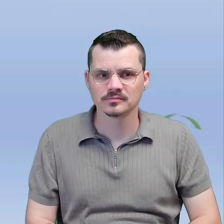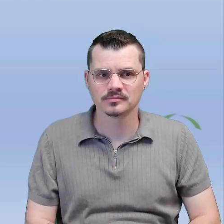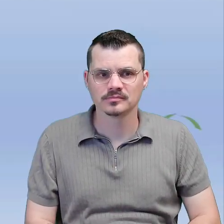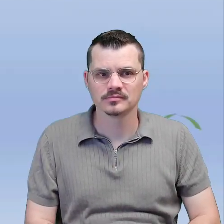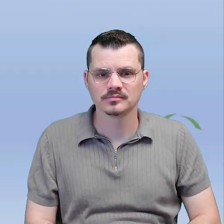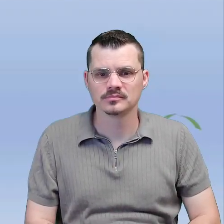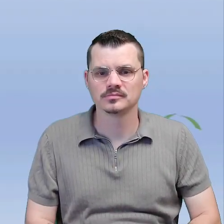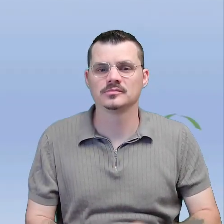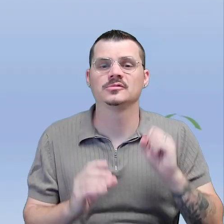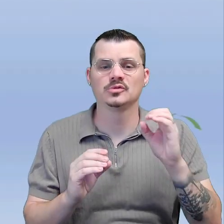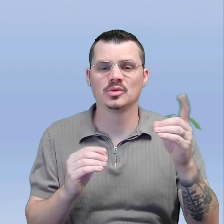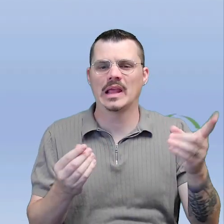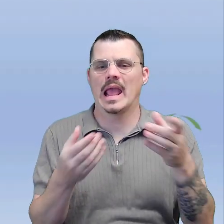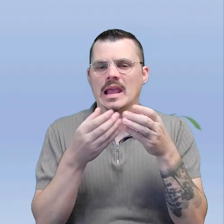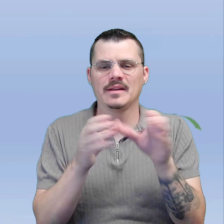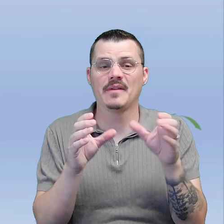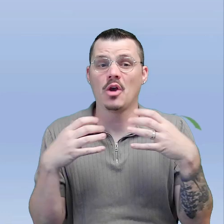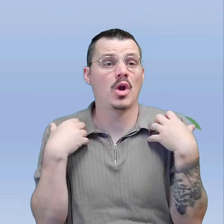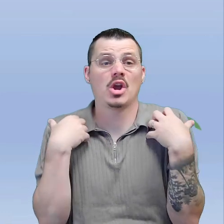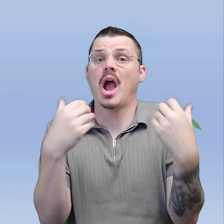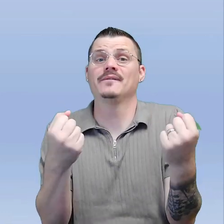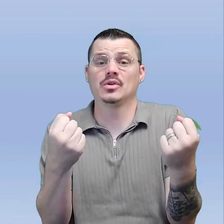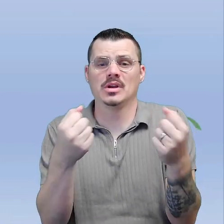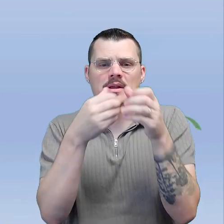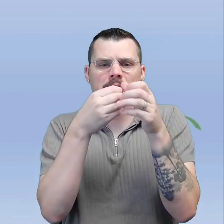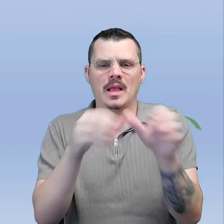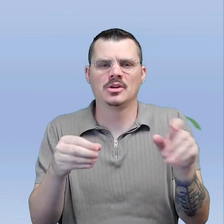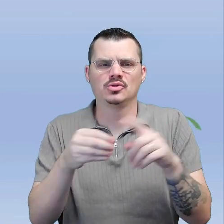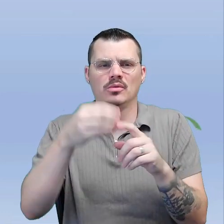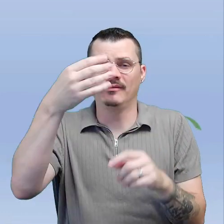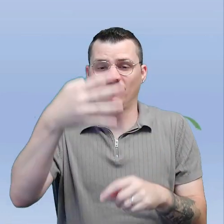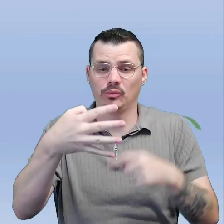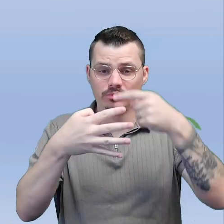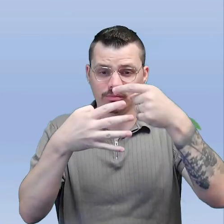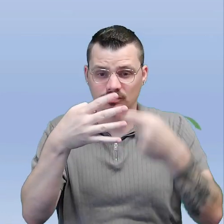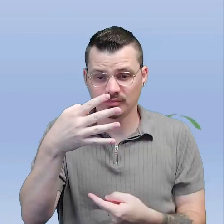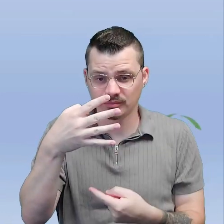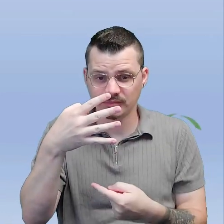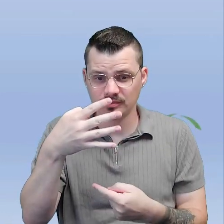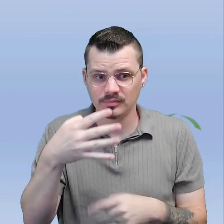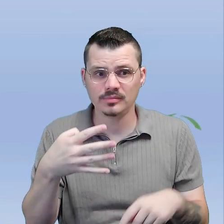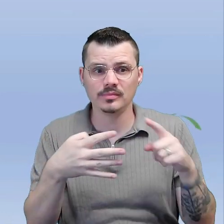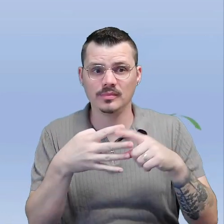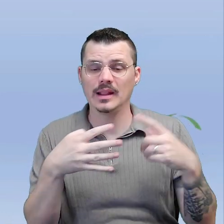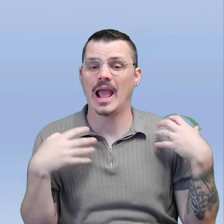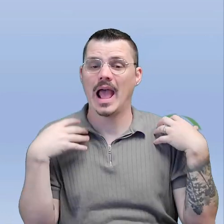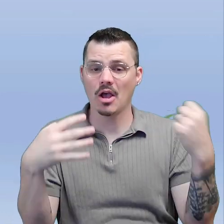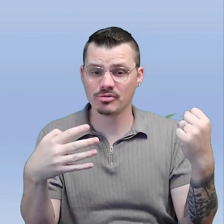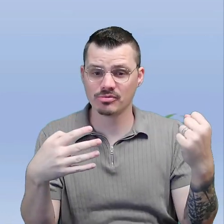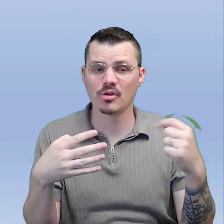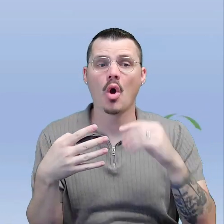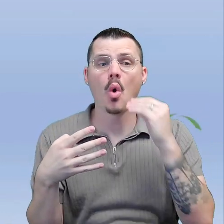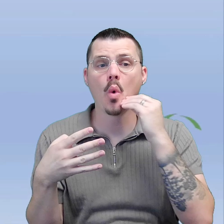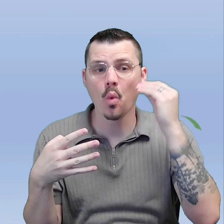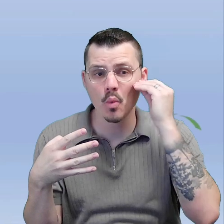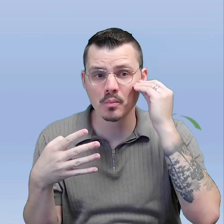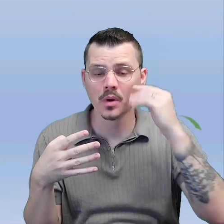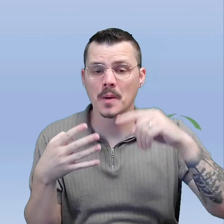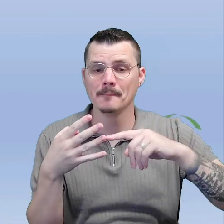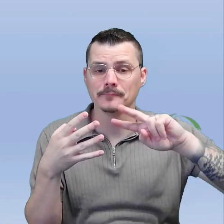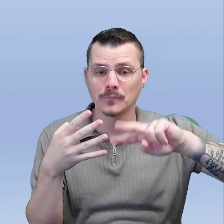So they divide recovery into the following elements: health,